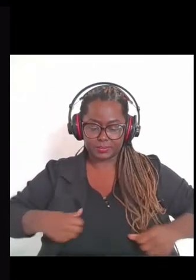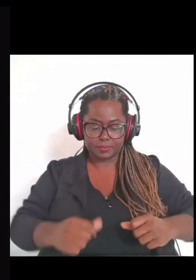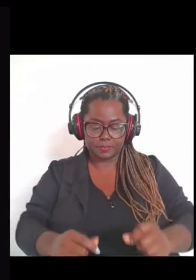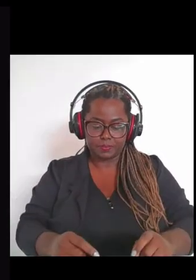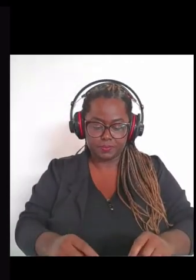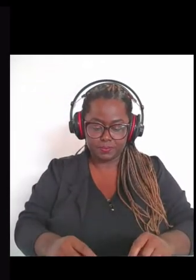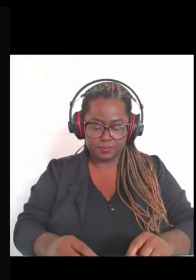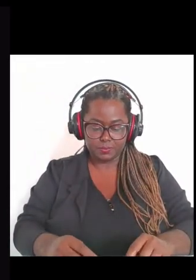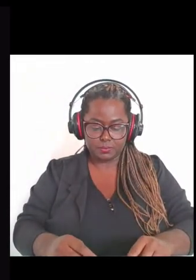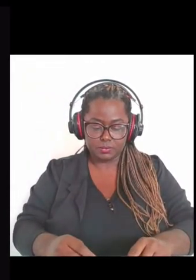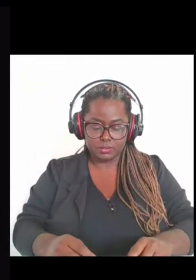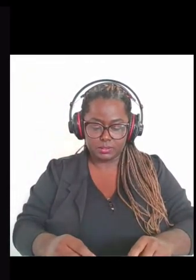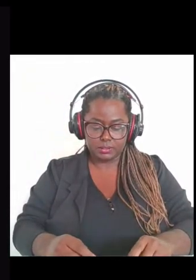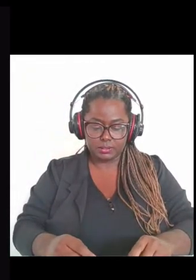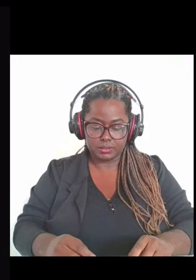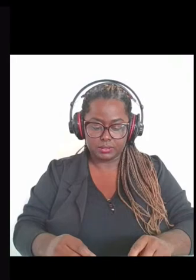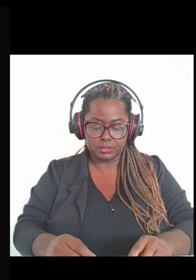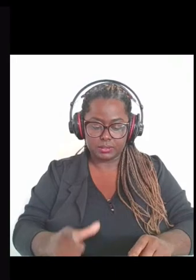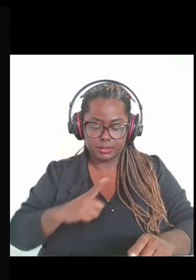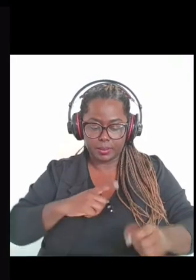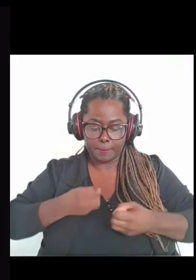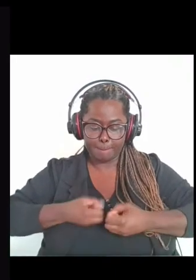poem titled